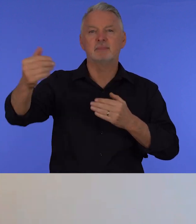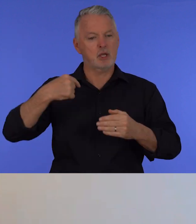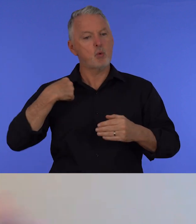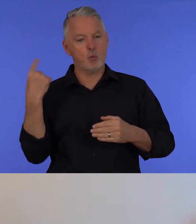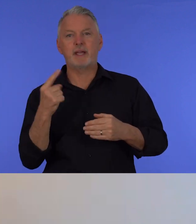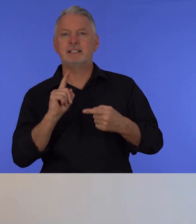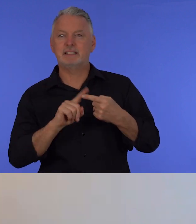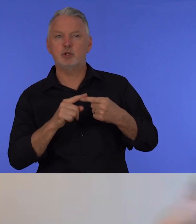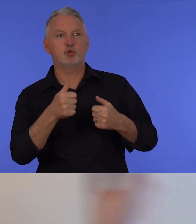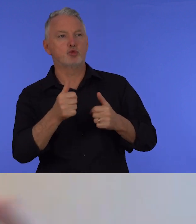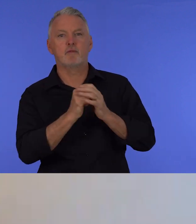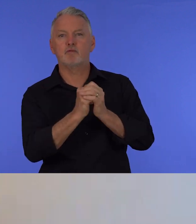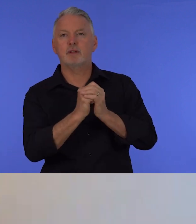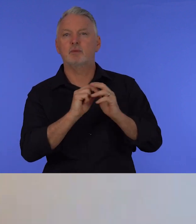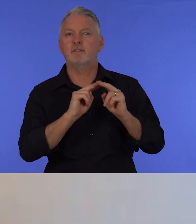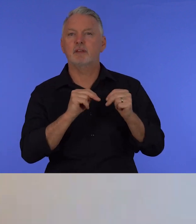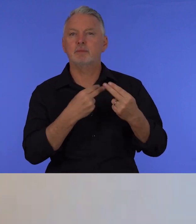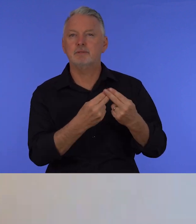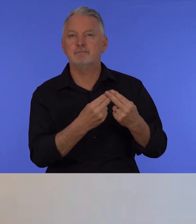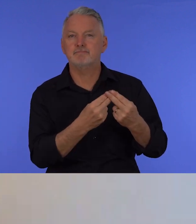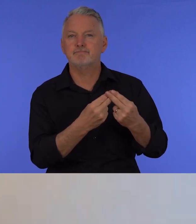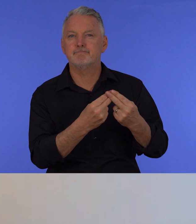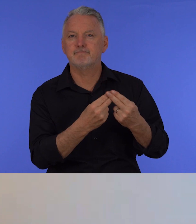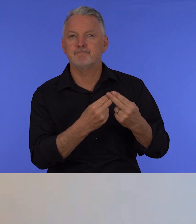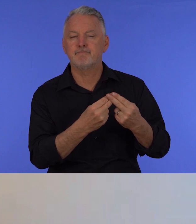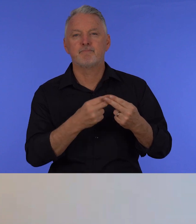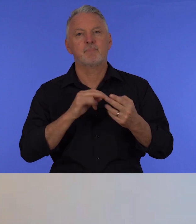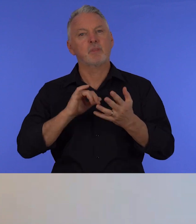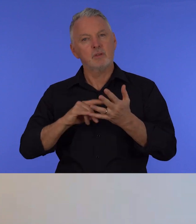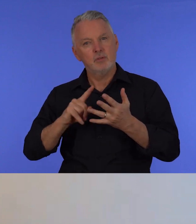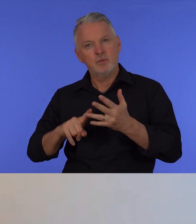us. And we're now quite good mates with the family as well. So